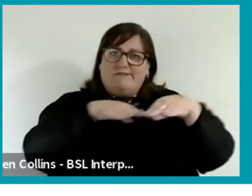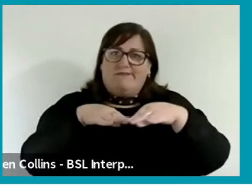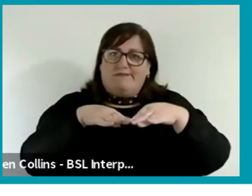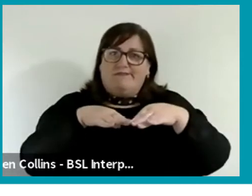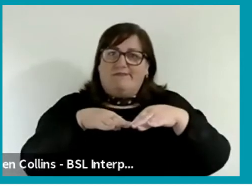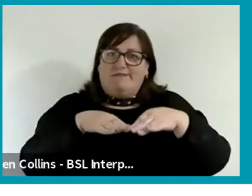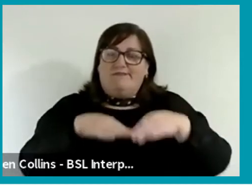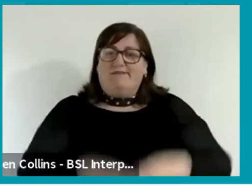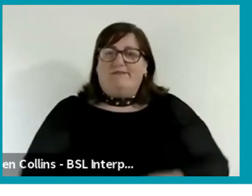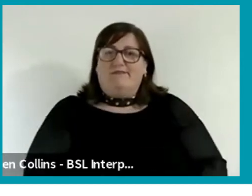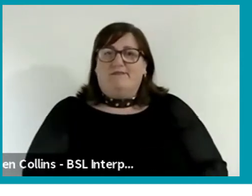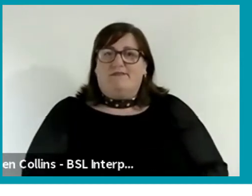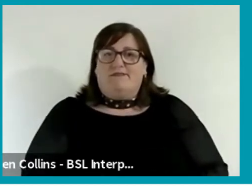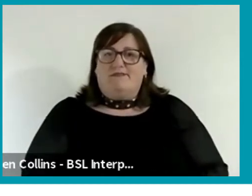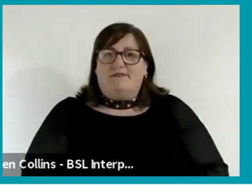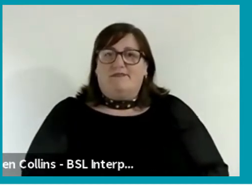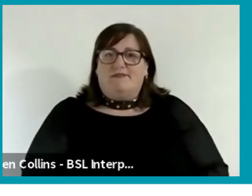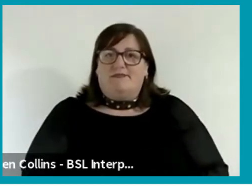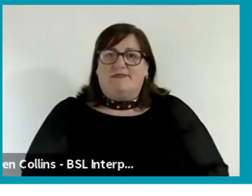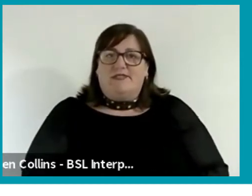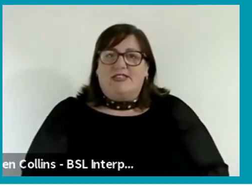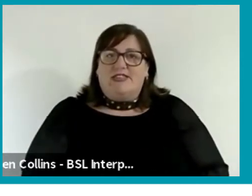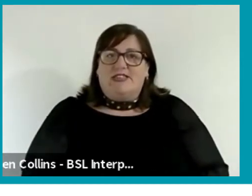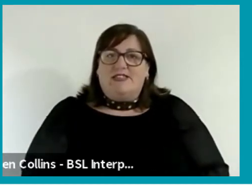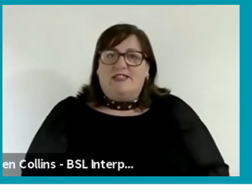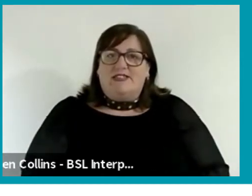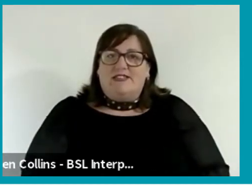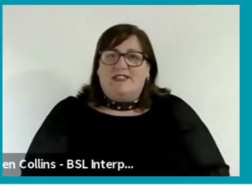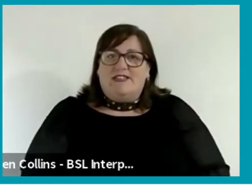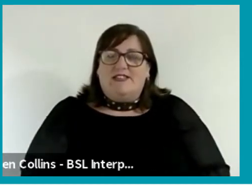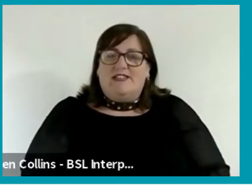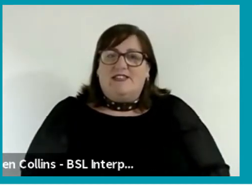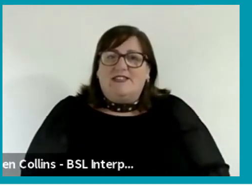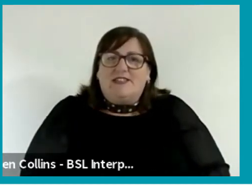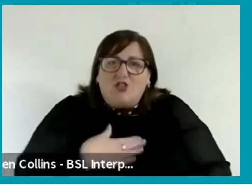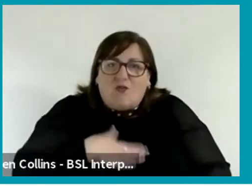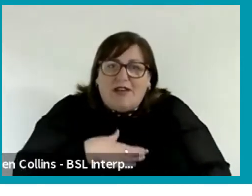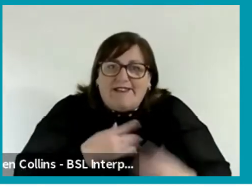Sorry, go on. It's okay. Your questions. You've sold me.